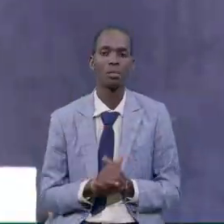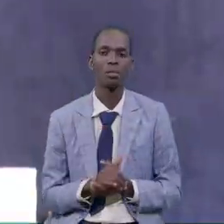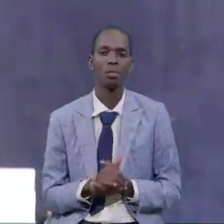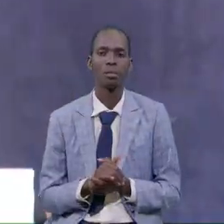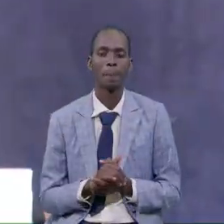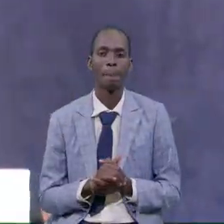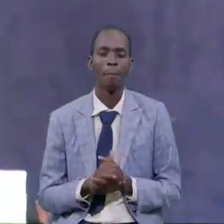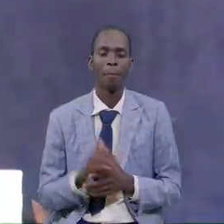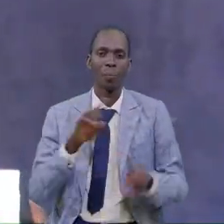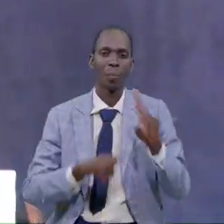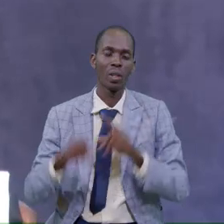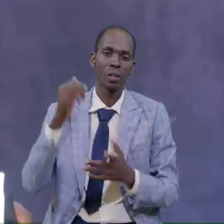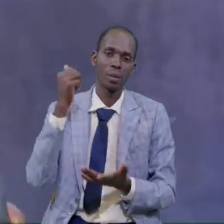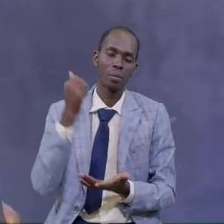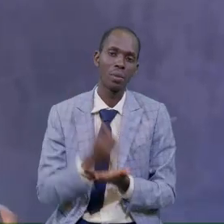Amen.